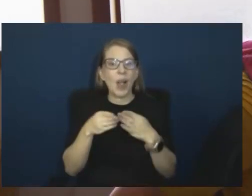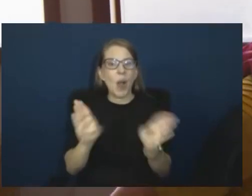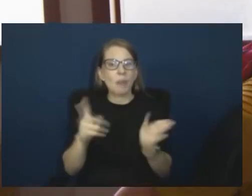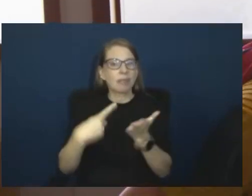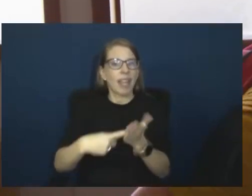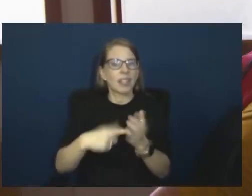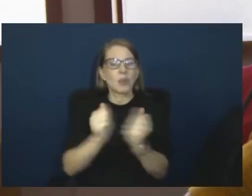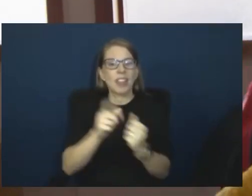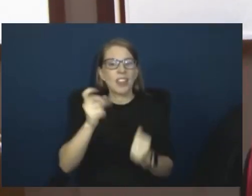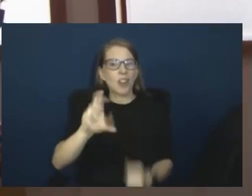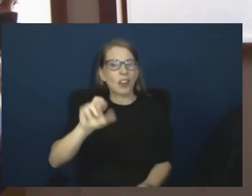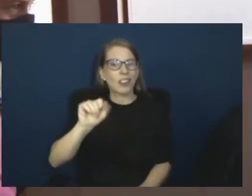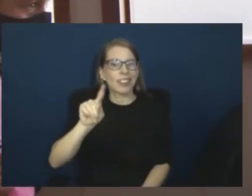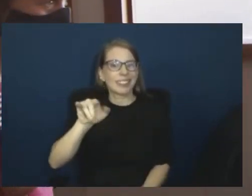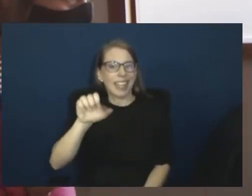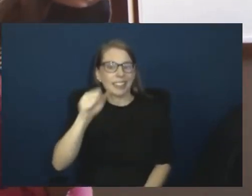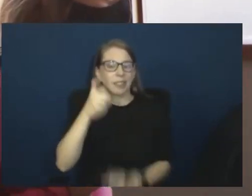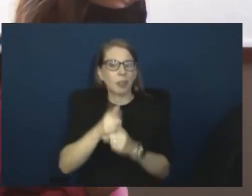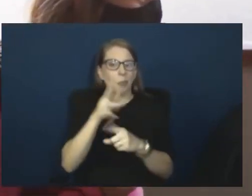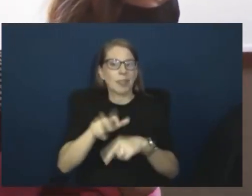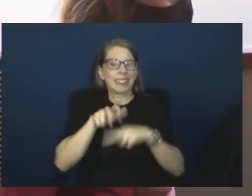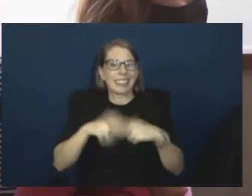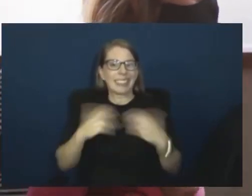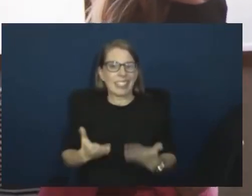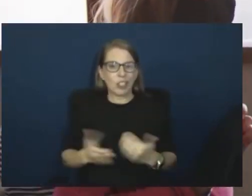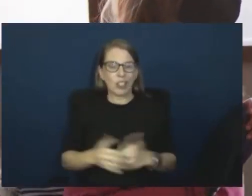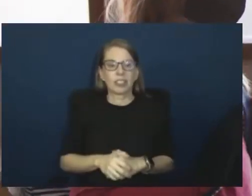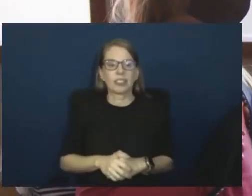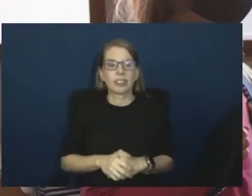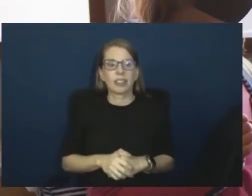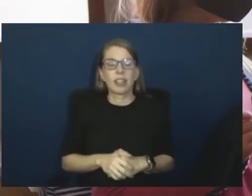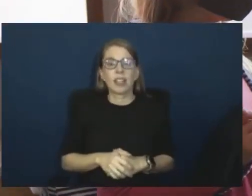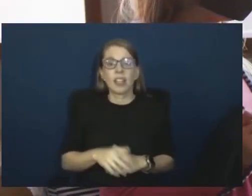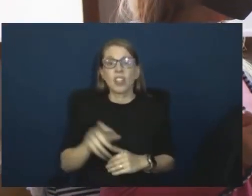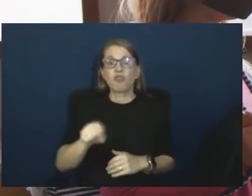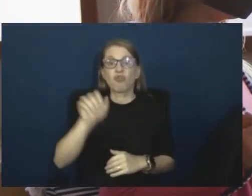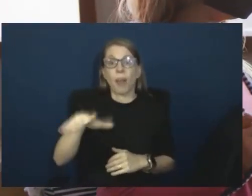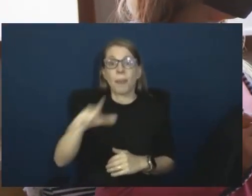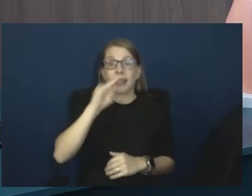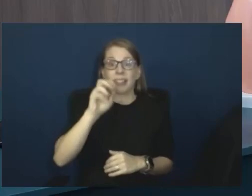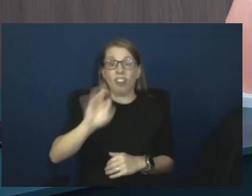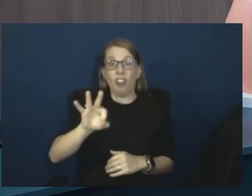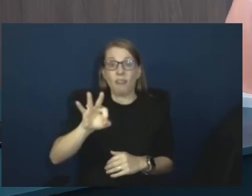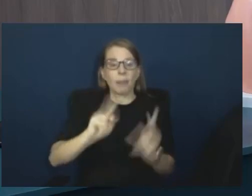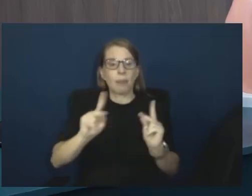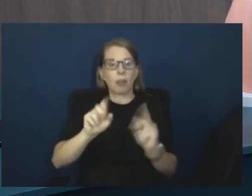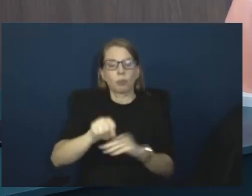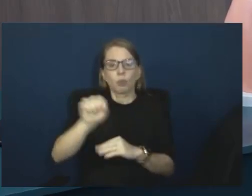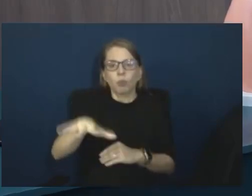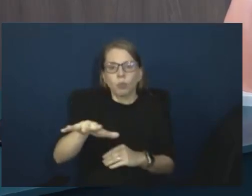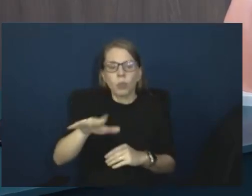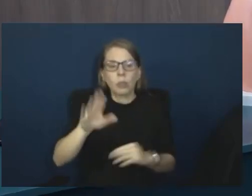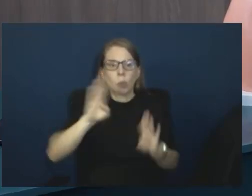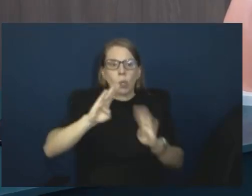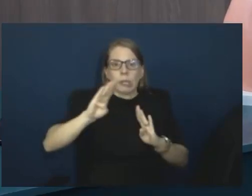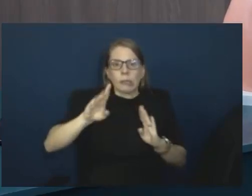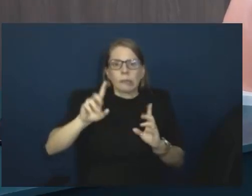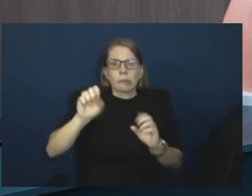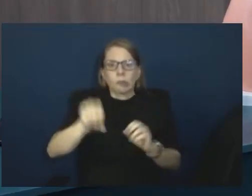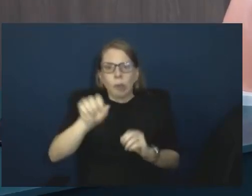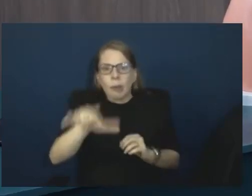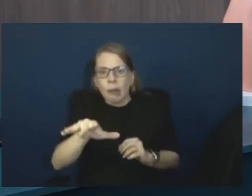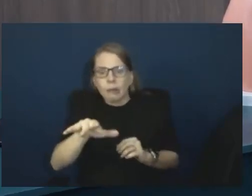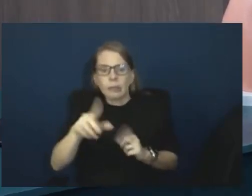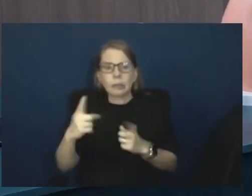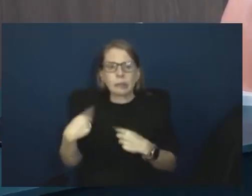right here. And we're going to be talking about dropping your kids off. We know people get worried about dropping their kids off at school. They've been doing this for the last couple of